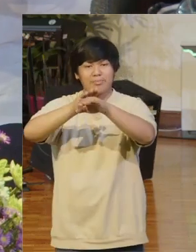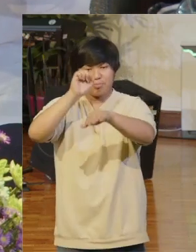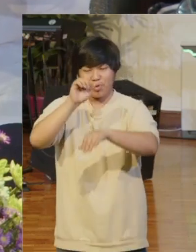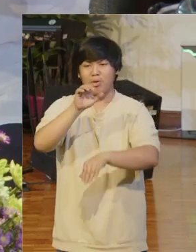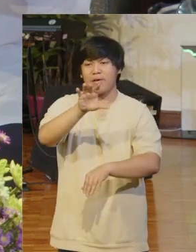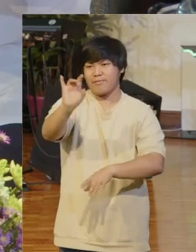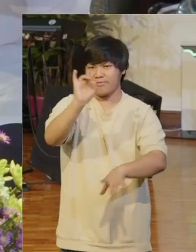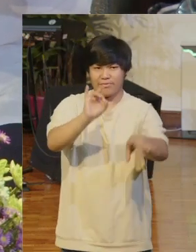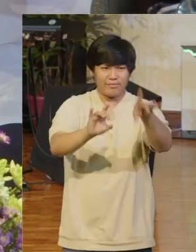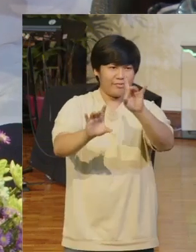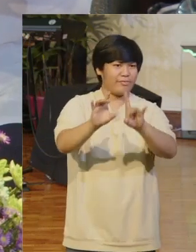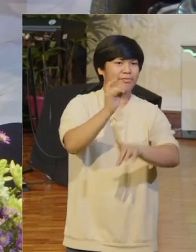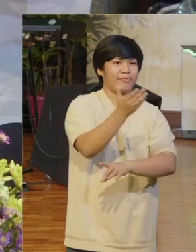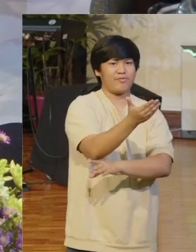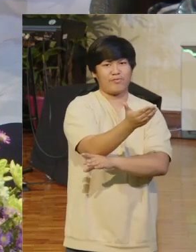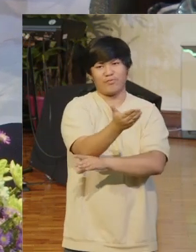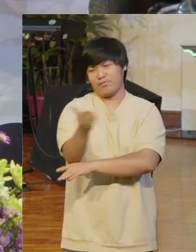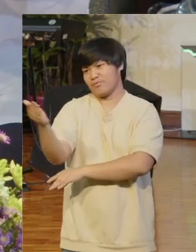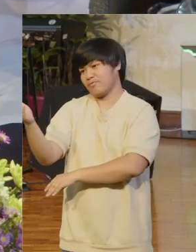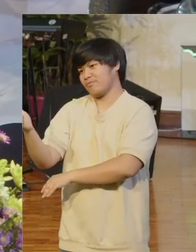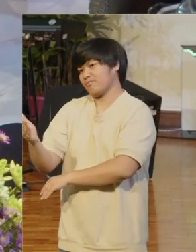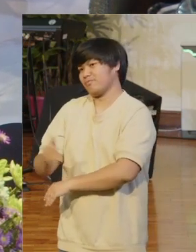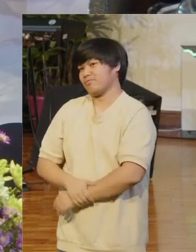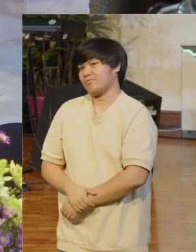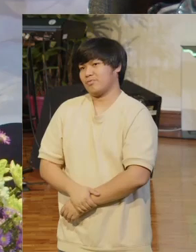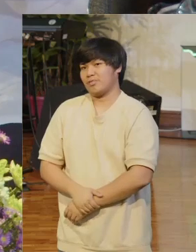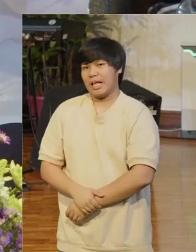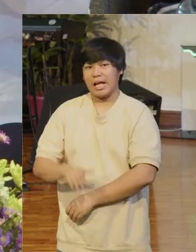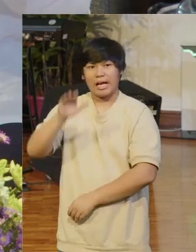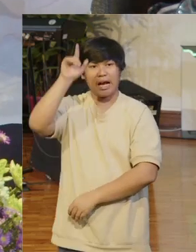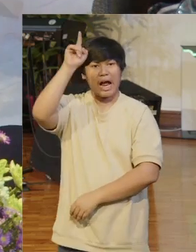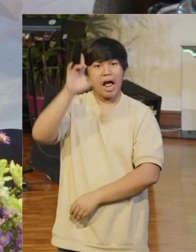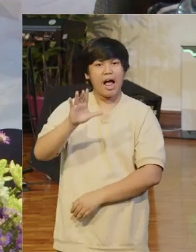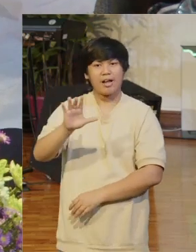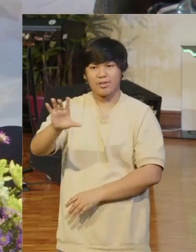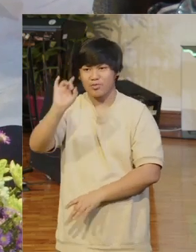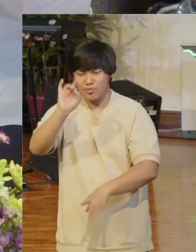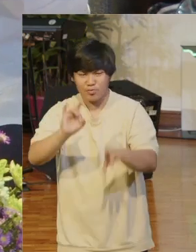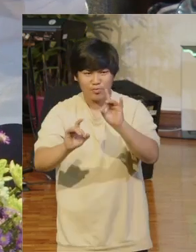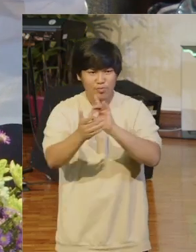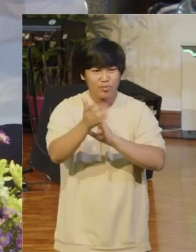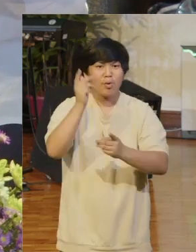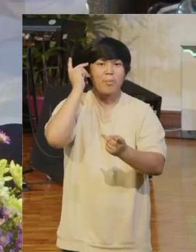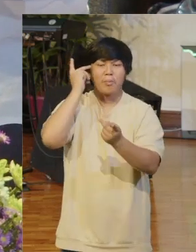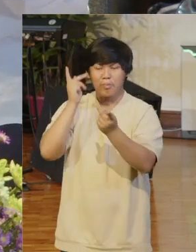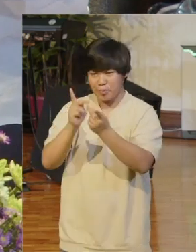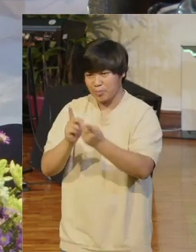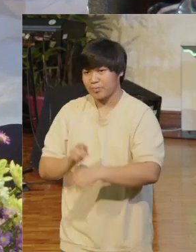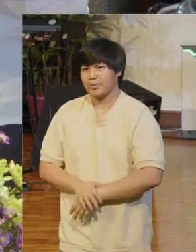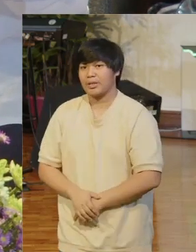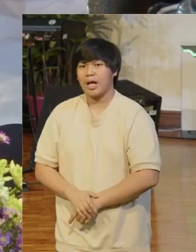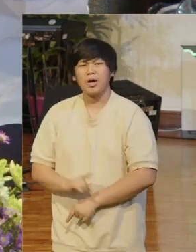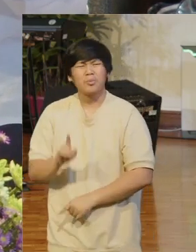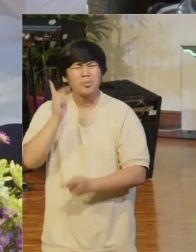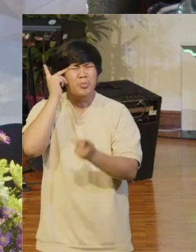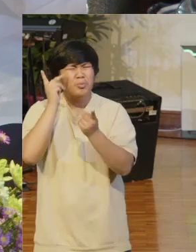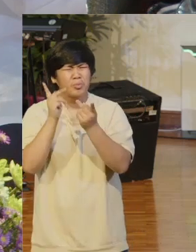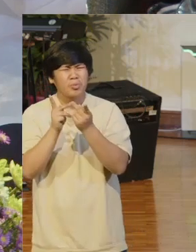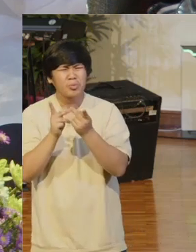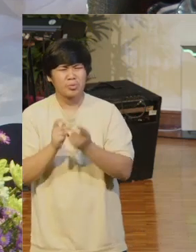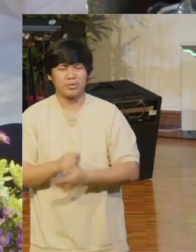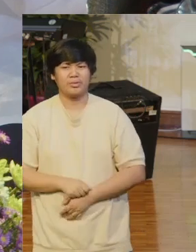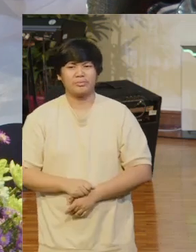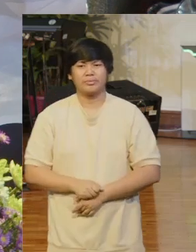pinili, chosen. You were called according to His purpose. Anong purpose niya? To